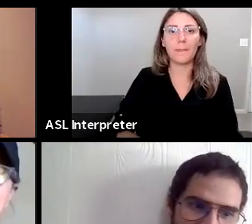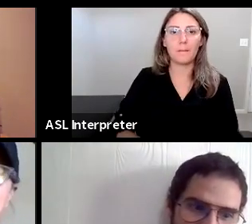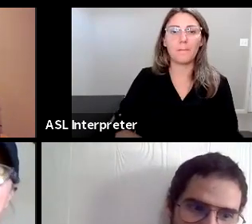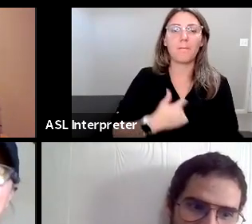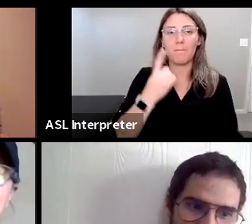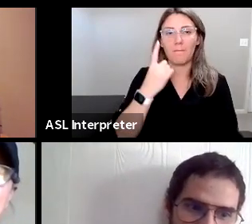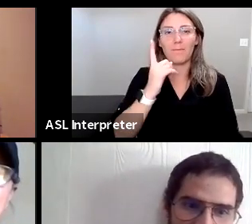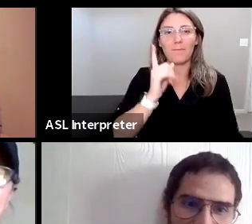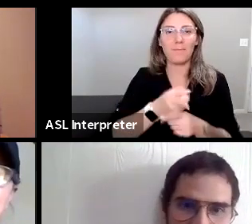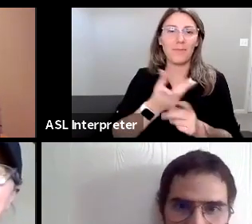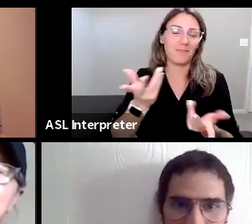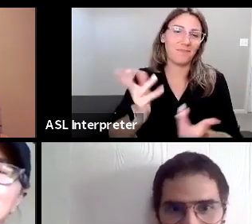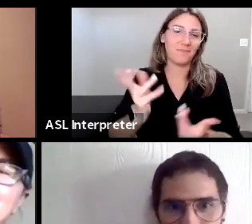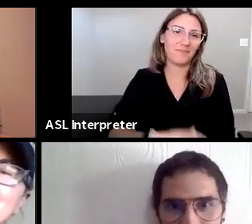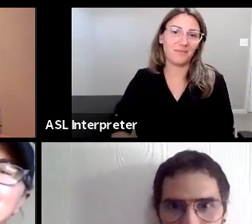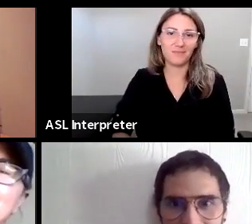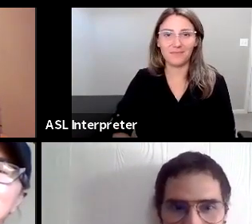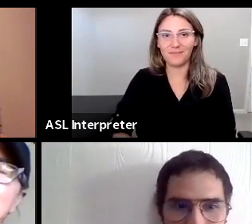right, but